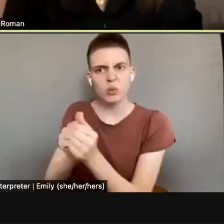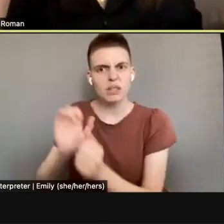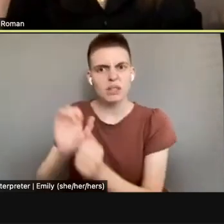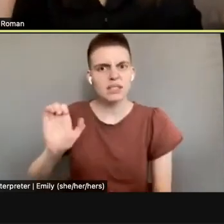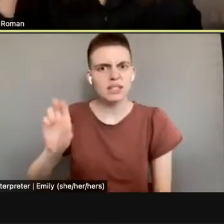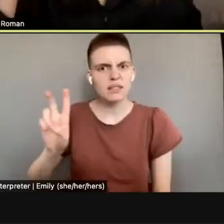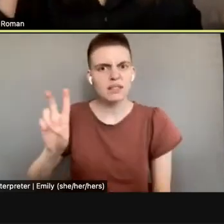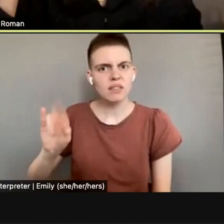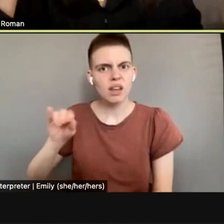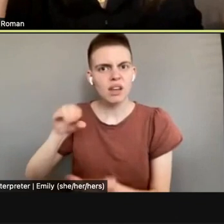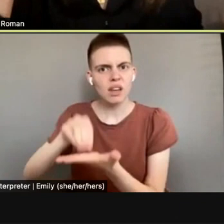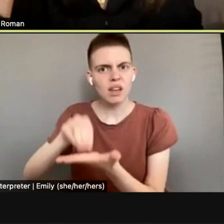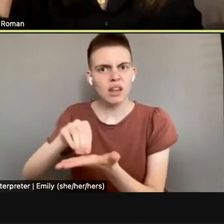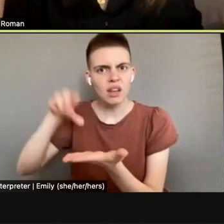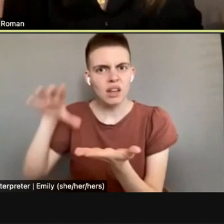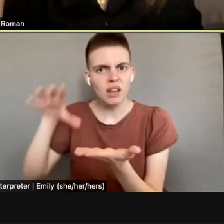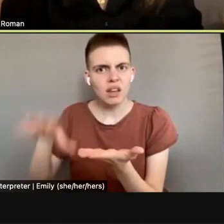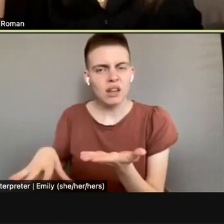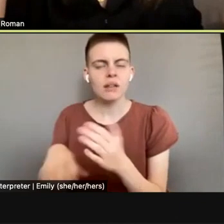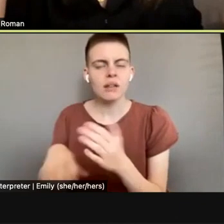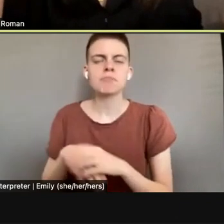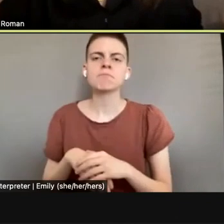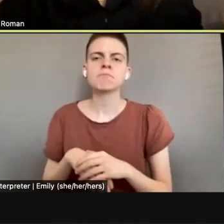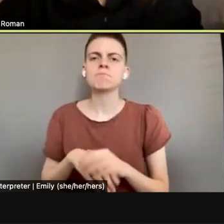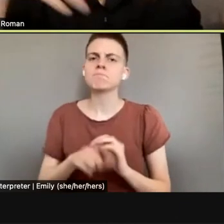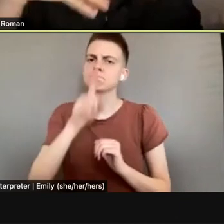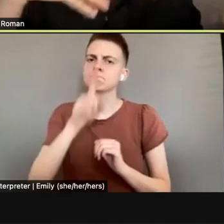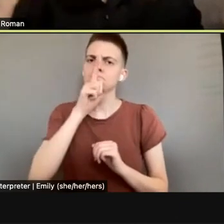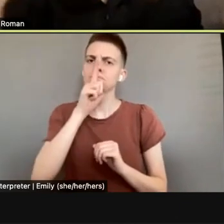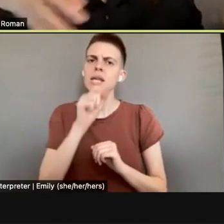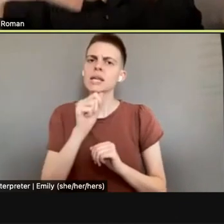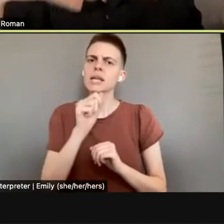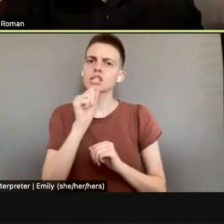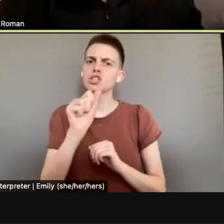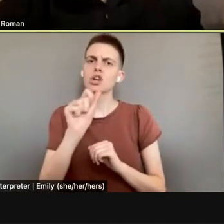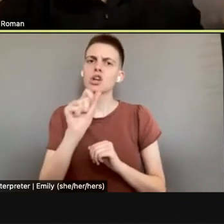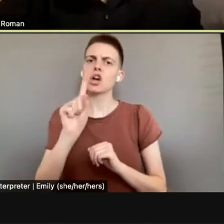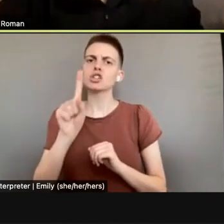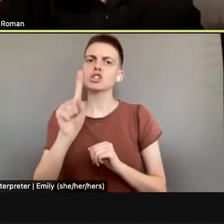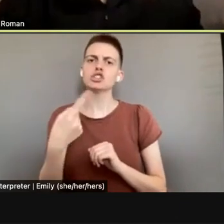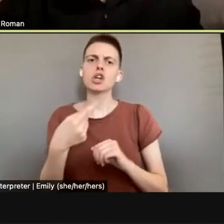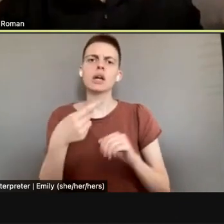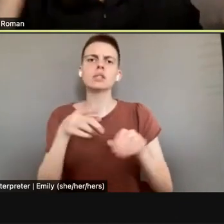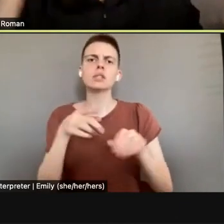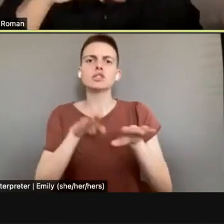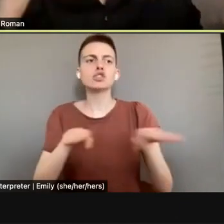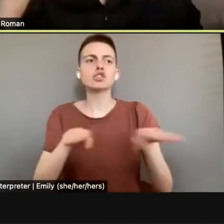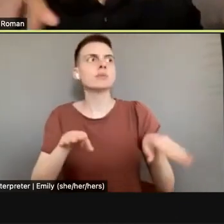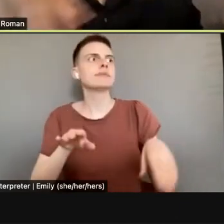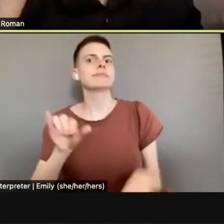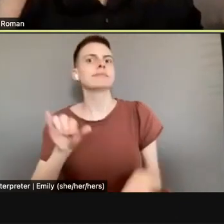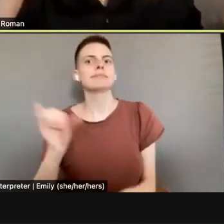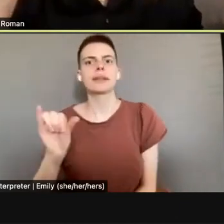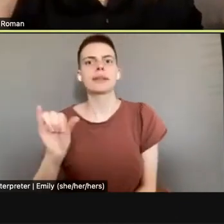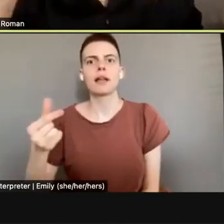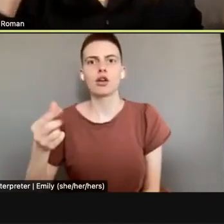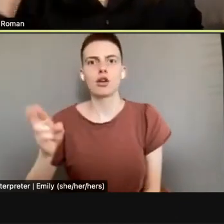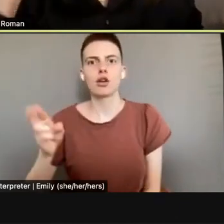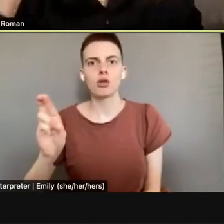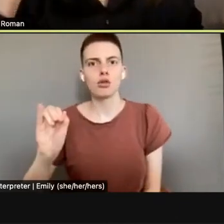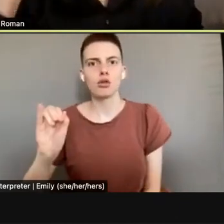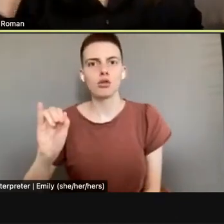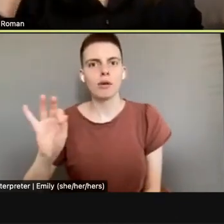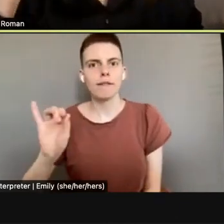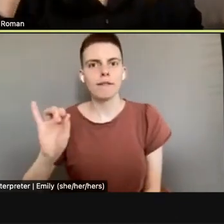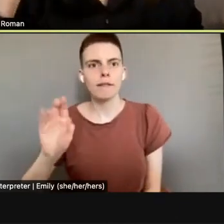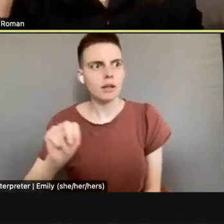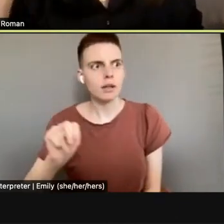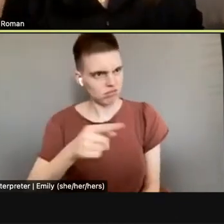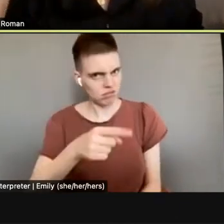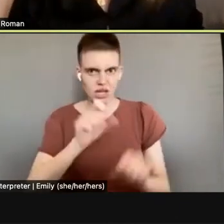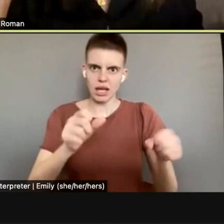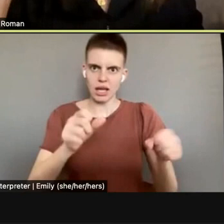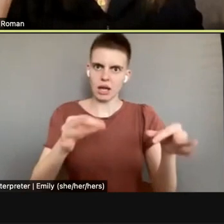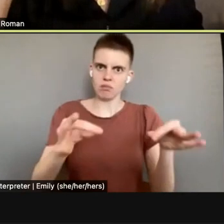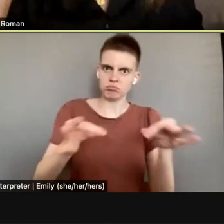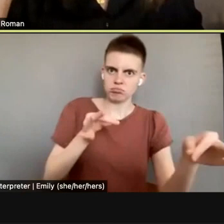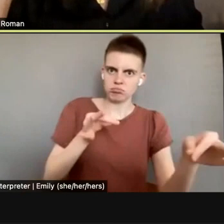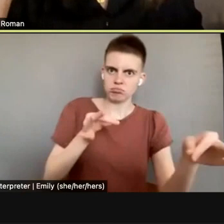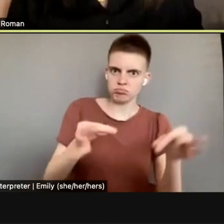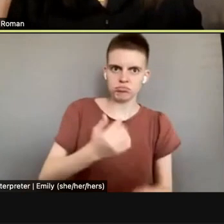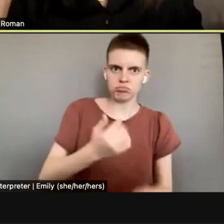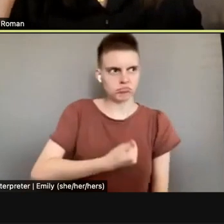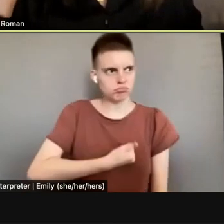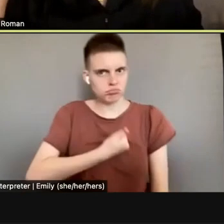again, it's not just kids like Griffin who can actually explain the way he's thinking things are happening.